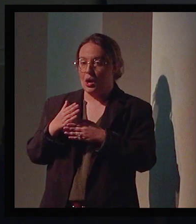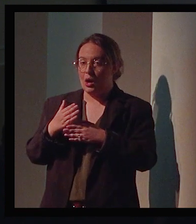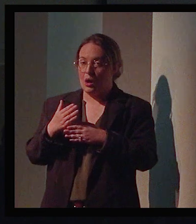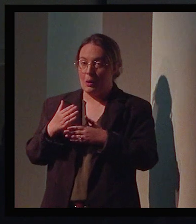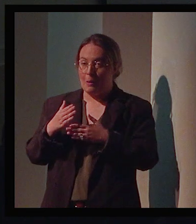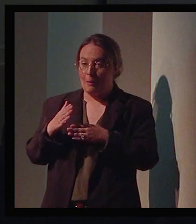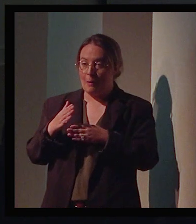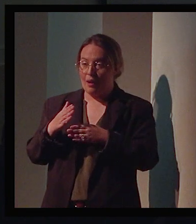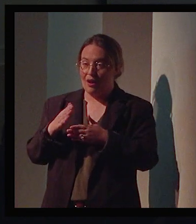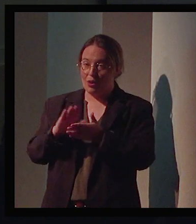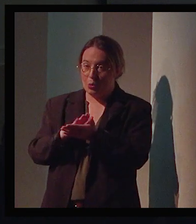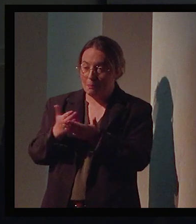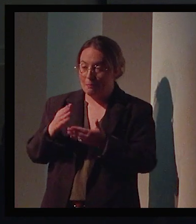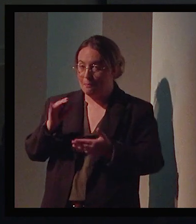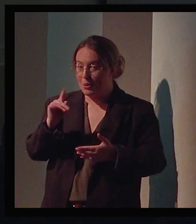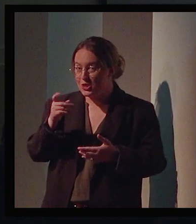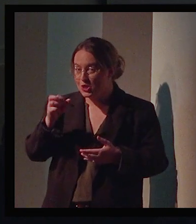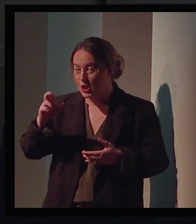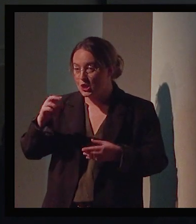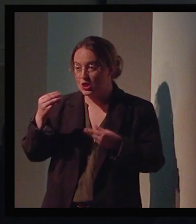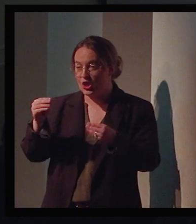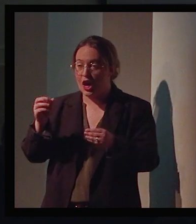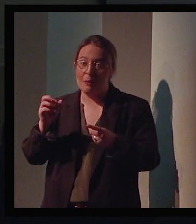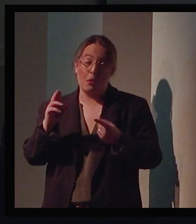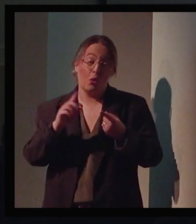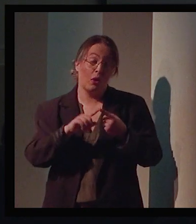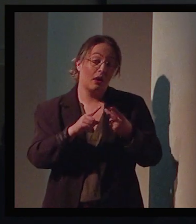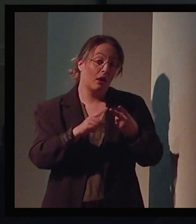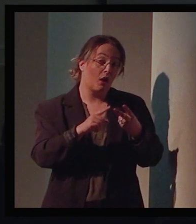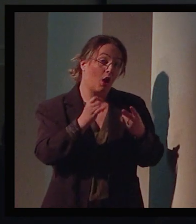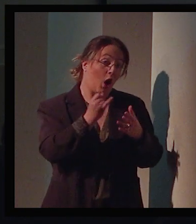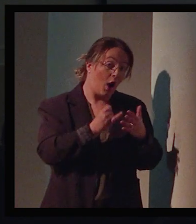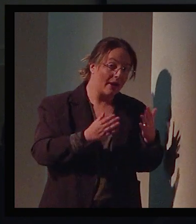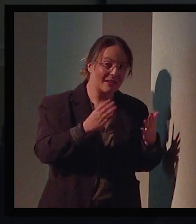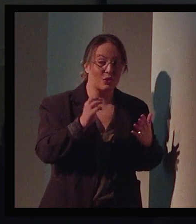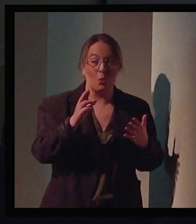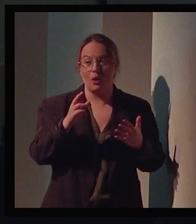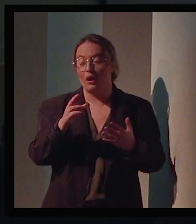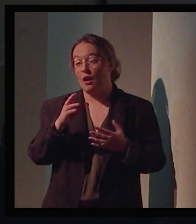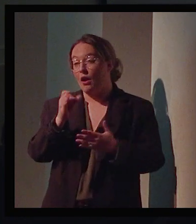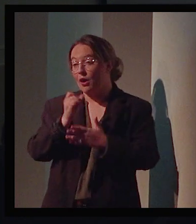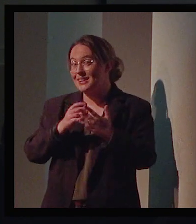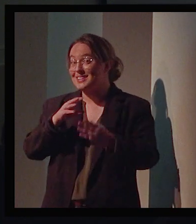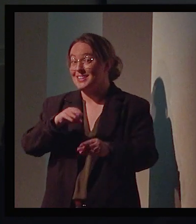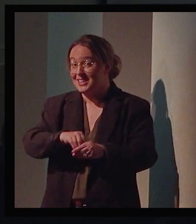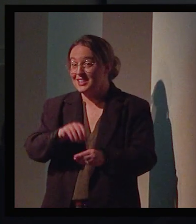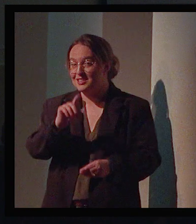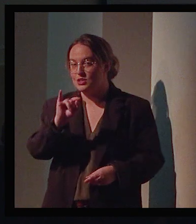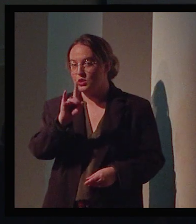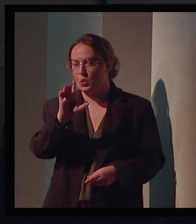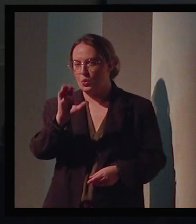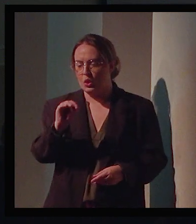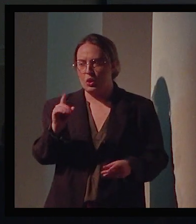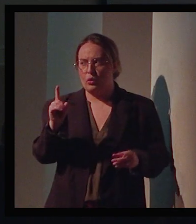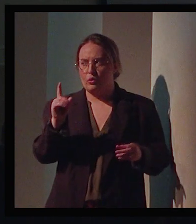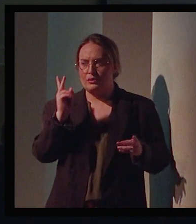or perhaps more likely, an artist in his studio. It's a kind of odd combination of portraiture and still life,